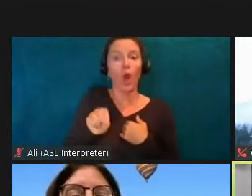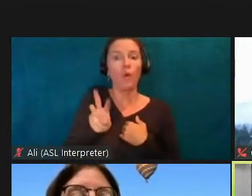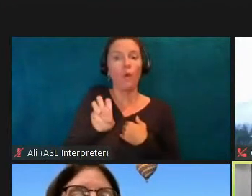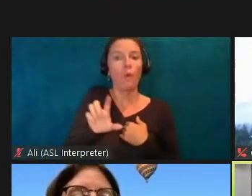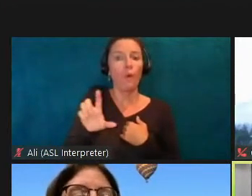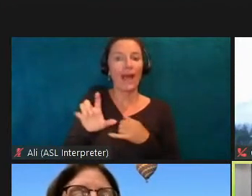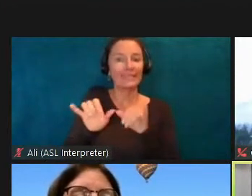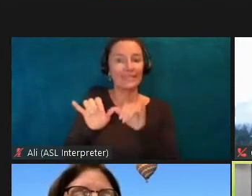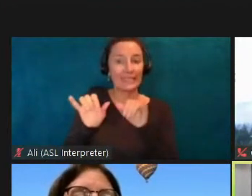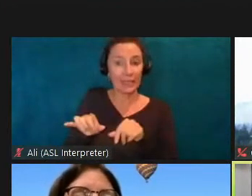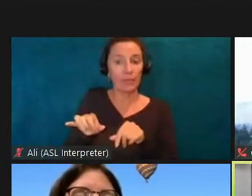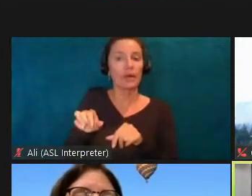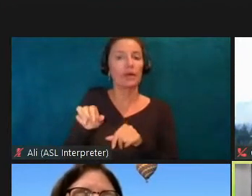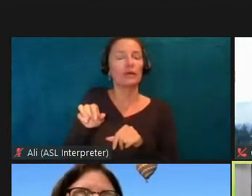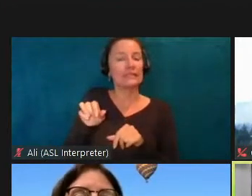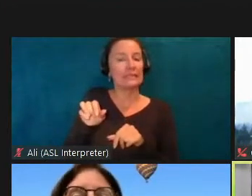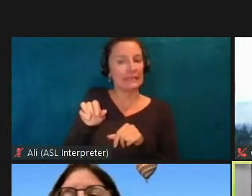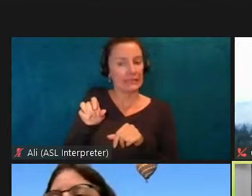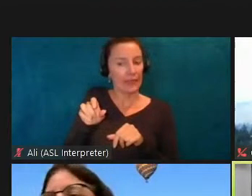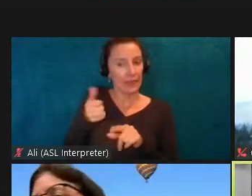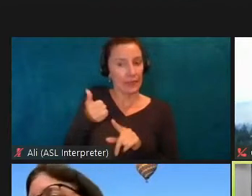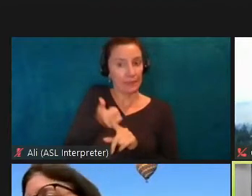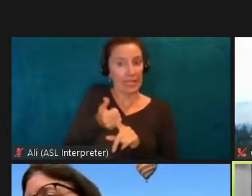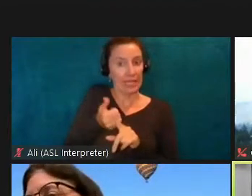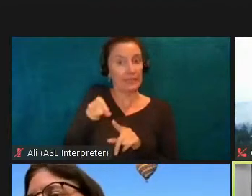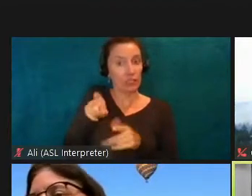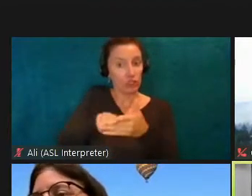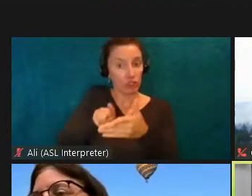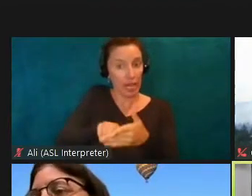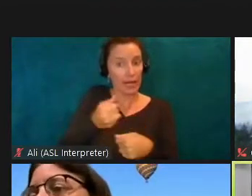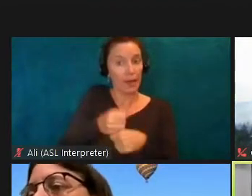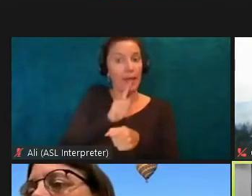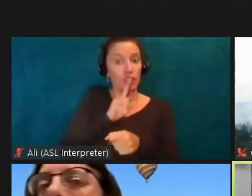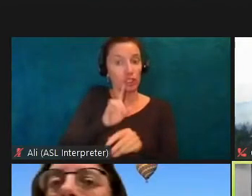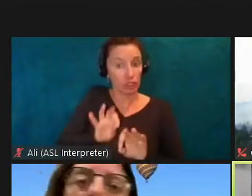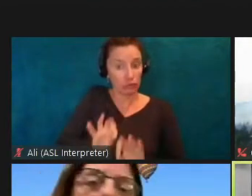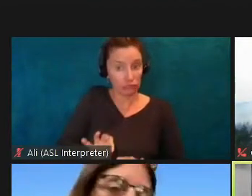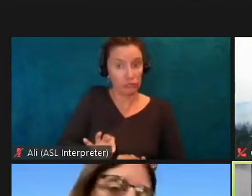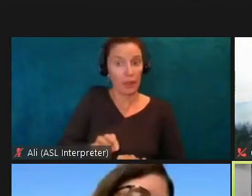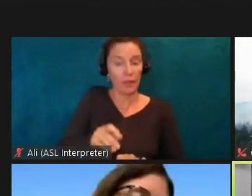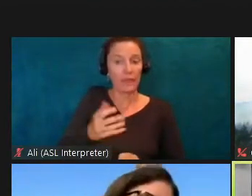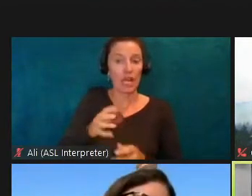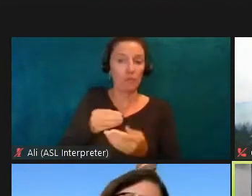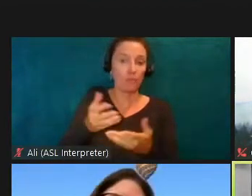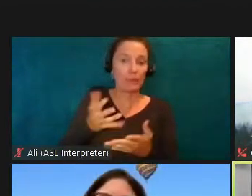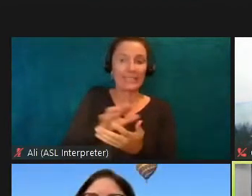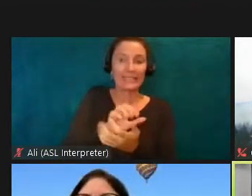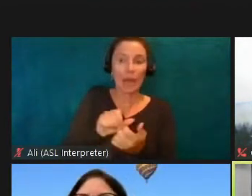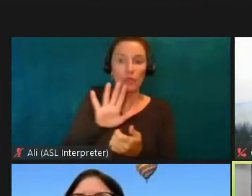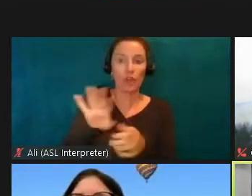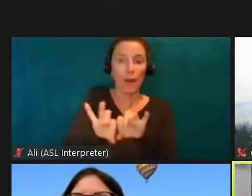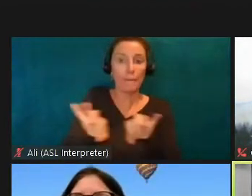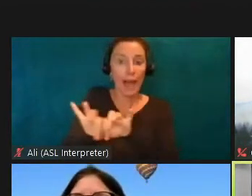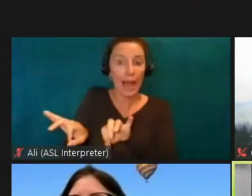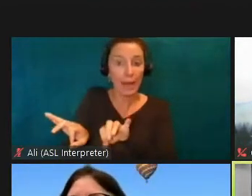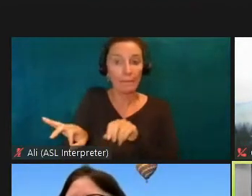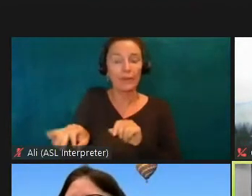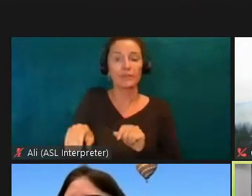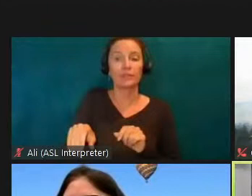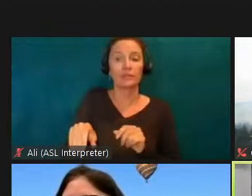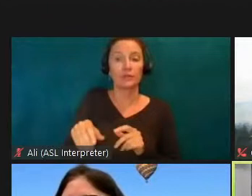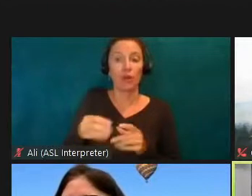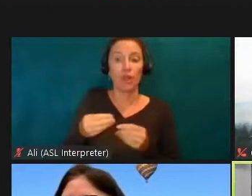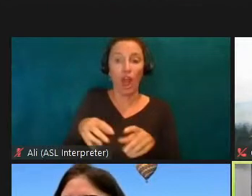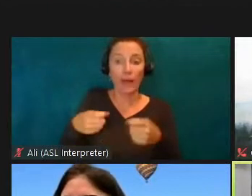they need to make sure that that's intact because they've lost power. There may be damage to the piping. We recommend that if necessary, or if